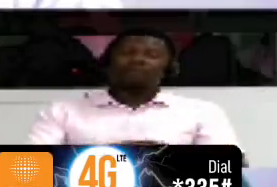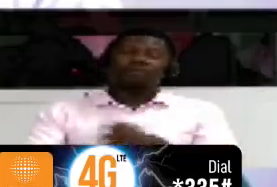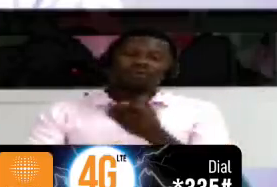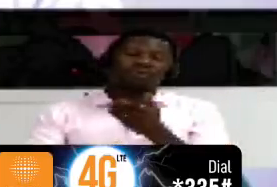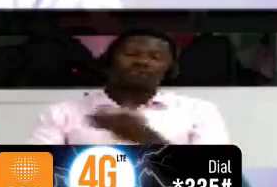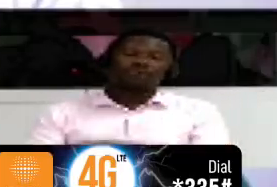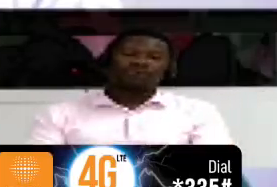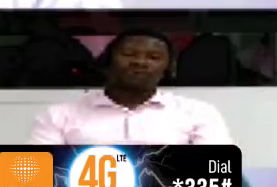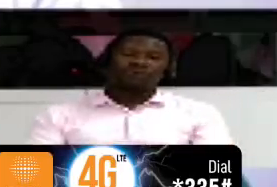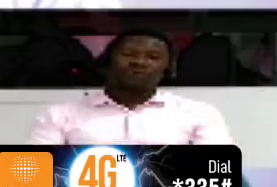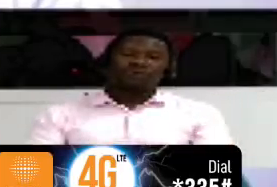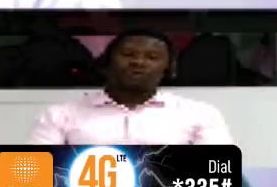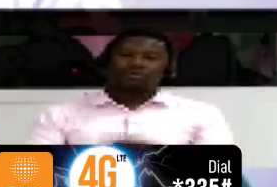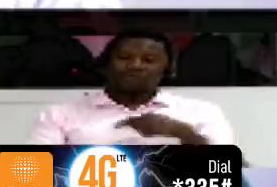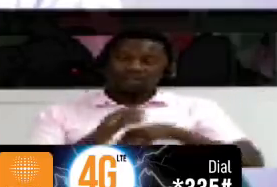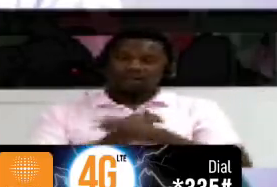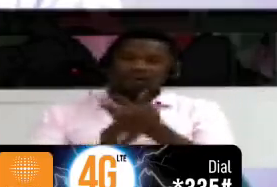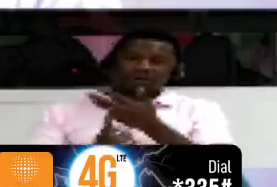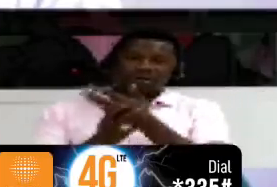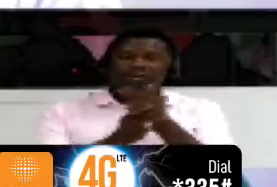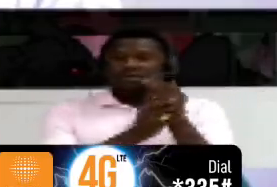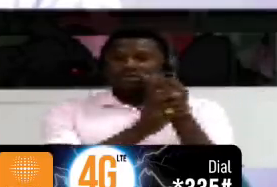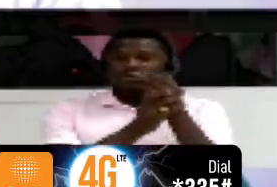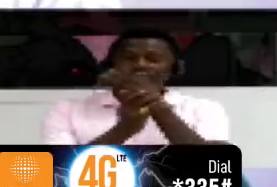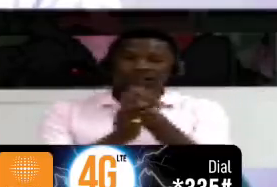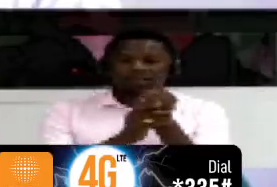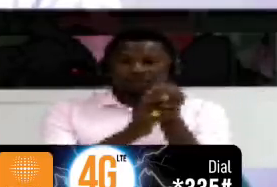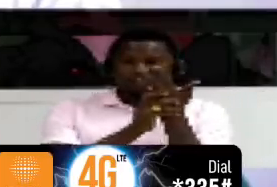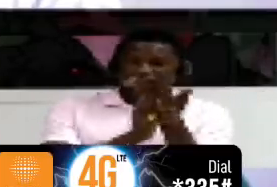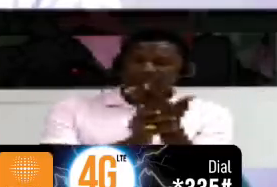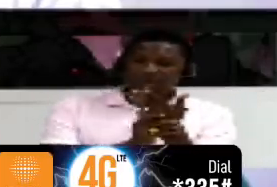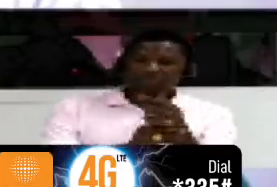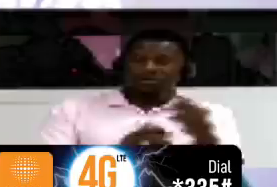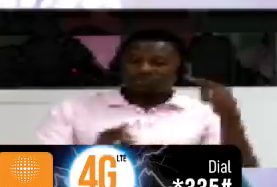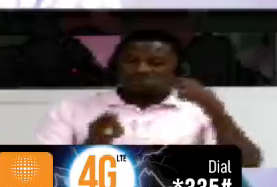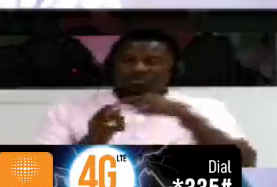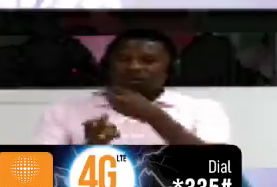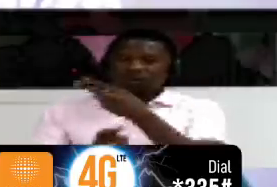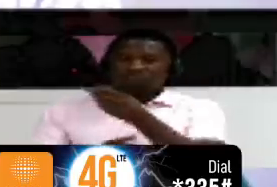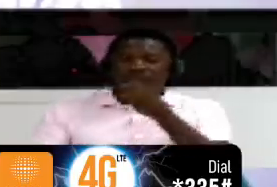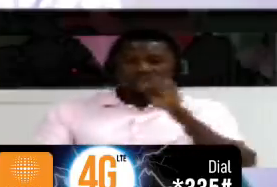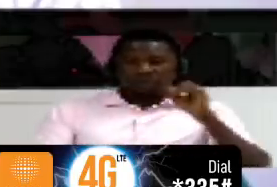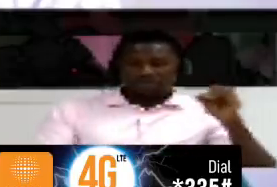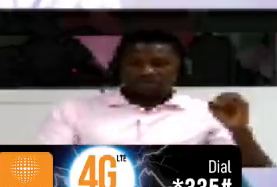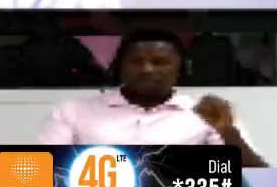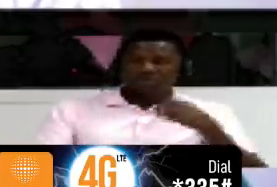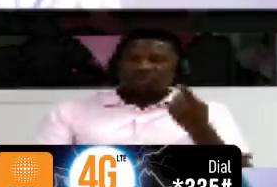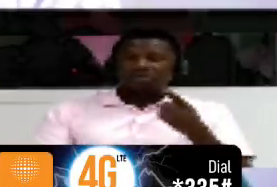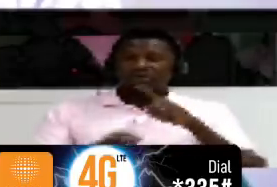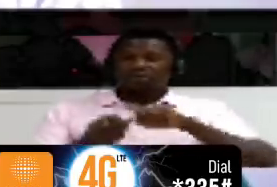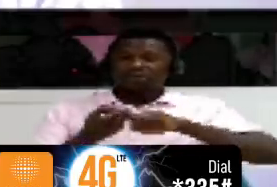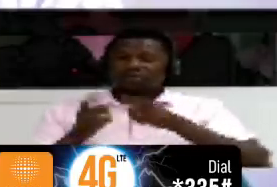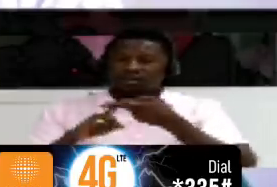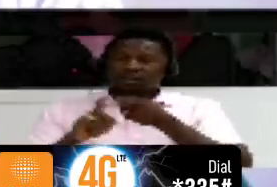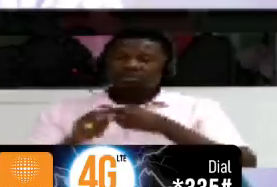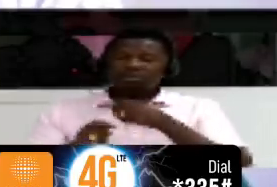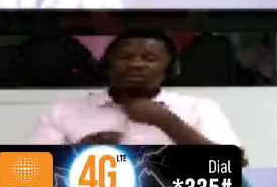So in 1999 to 2000, what was the relationship like with the authorities?